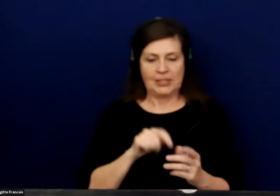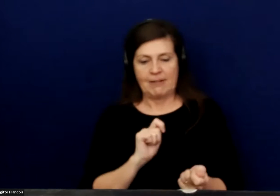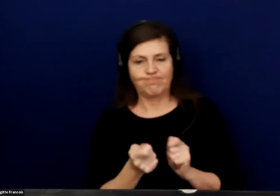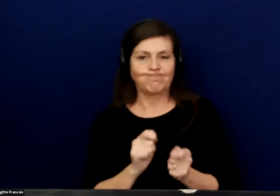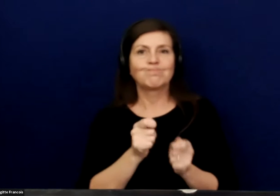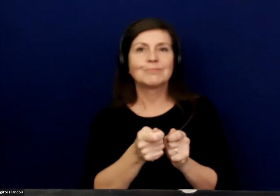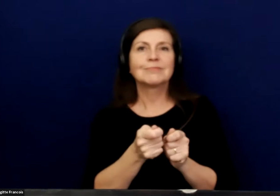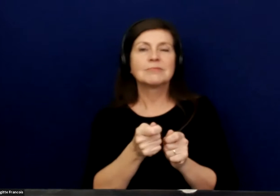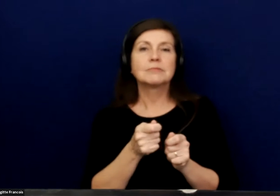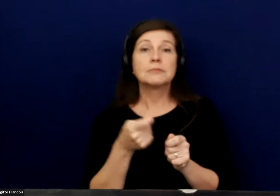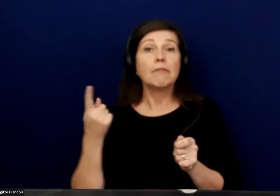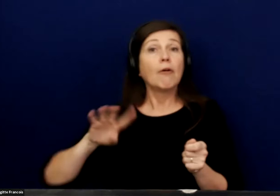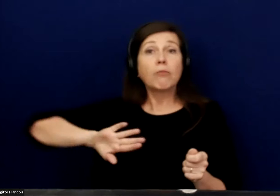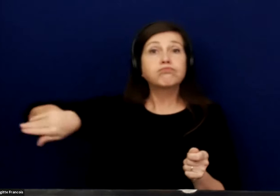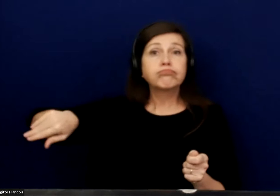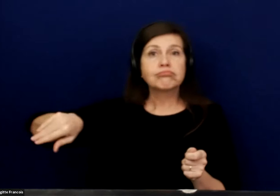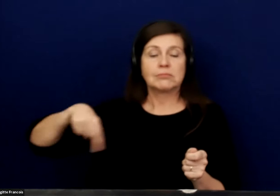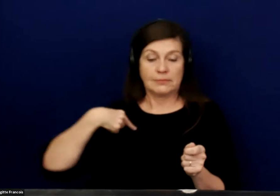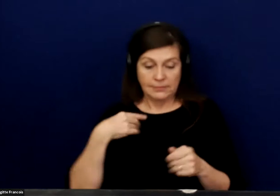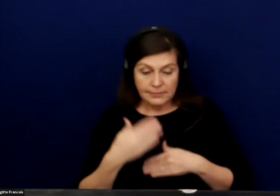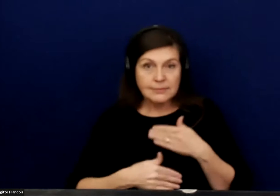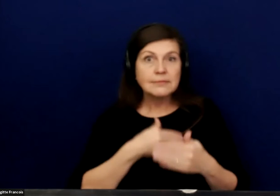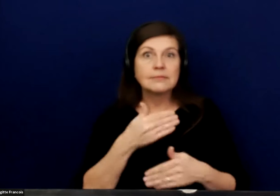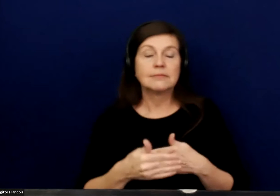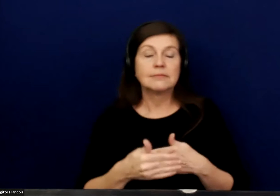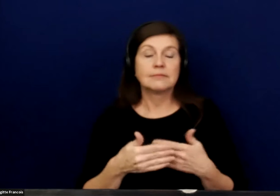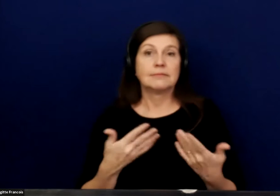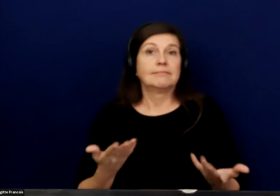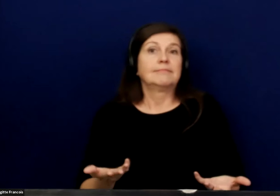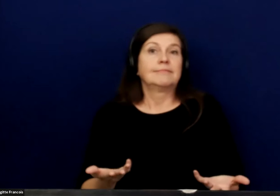just start without including the users who are actually going to use it,